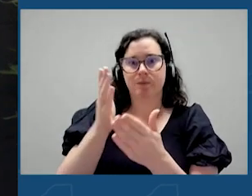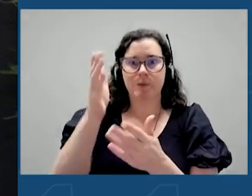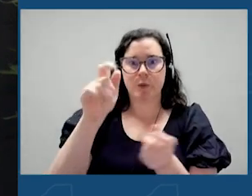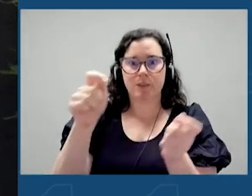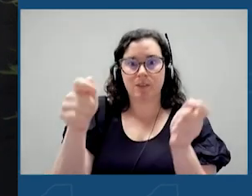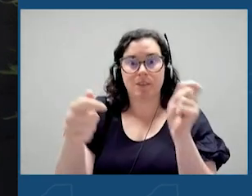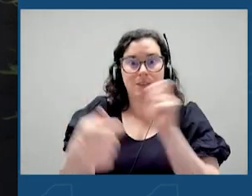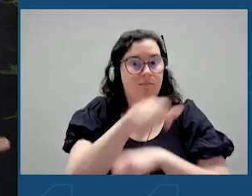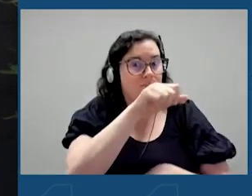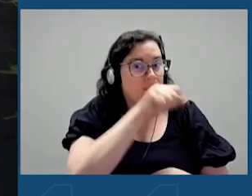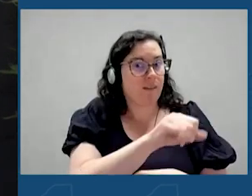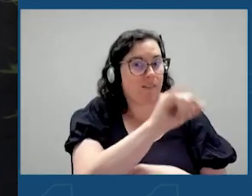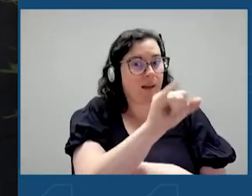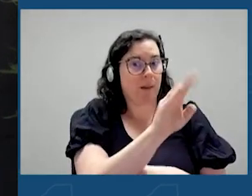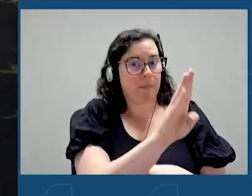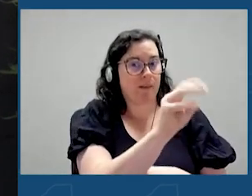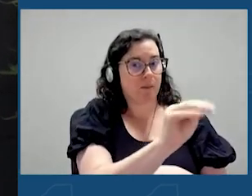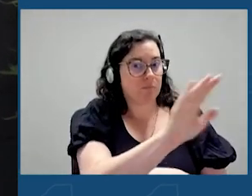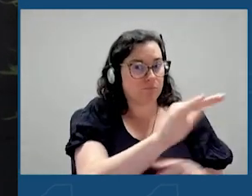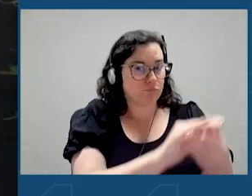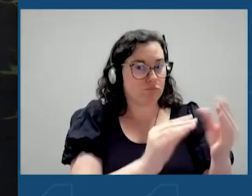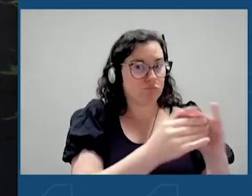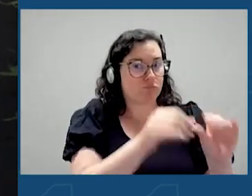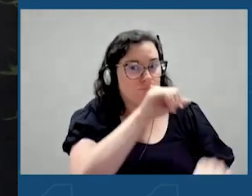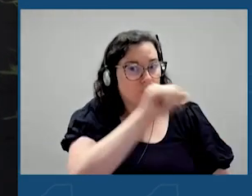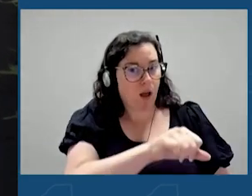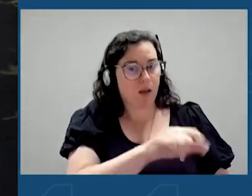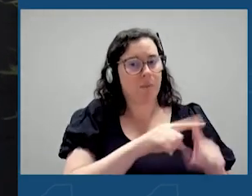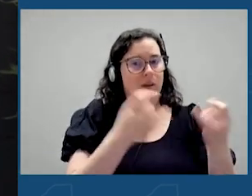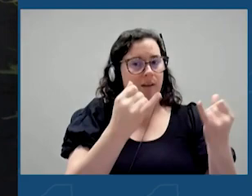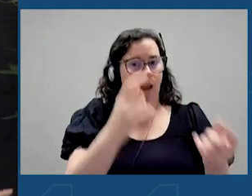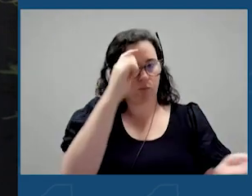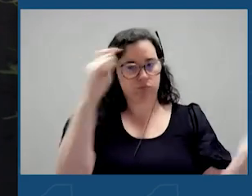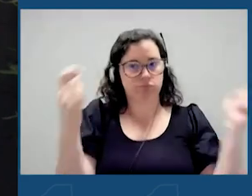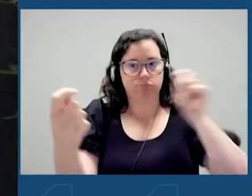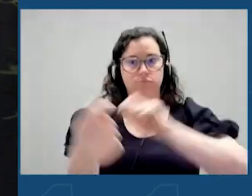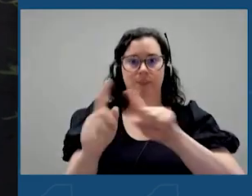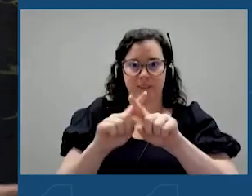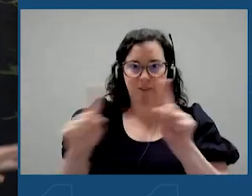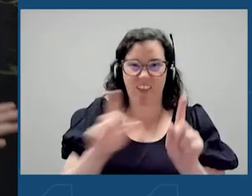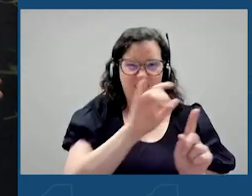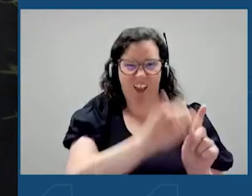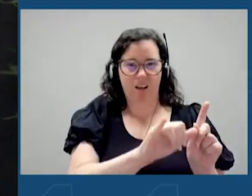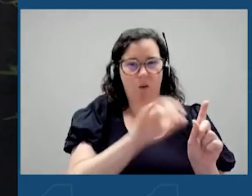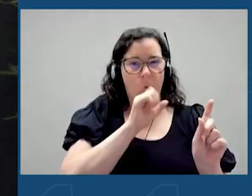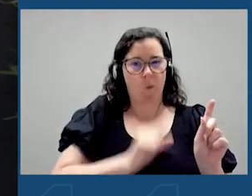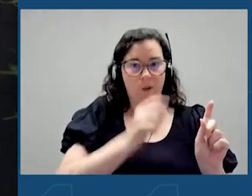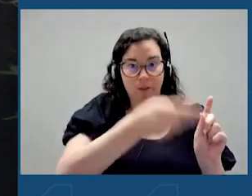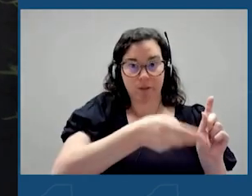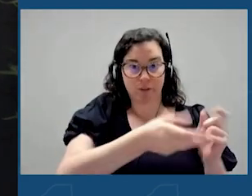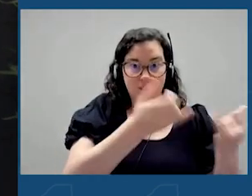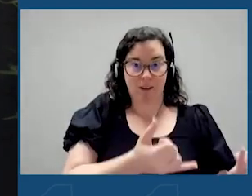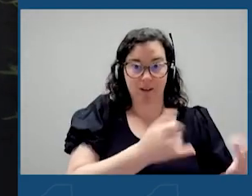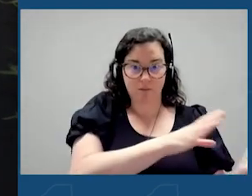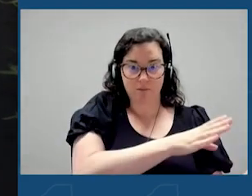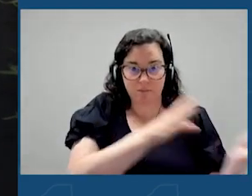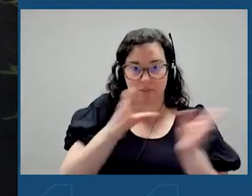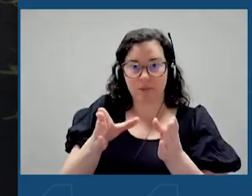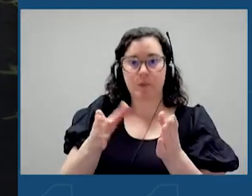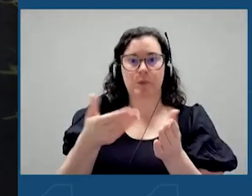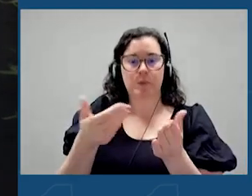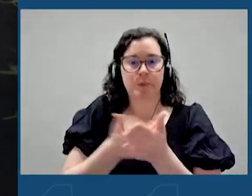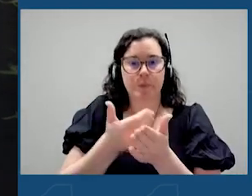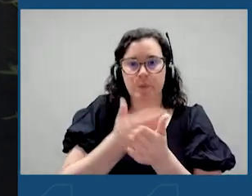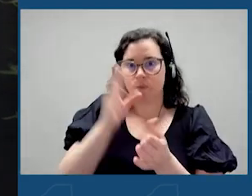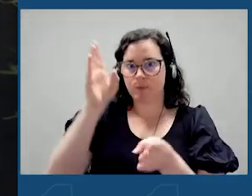but now we're going to talk about this site in a very different way. That'll be part of the ancient history. We're building the future right